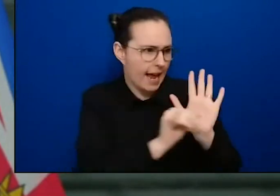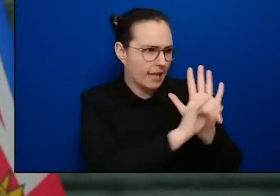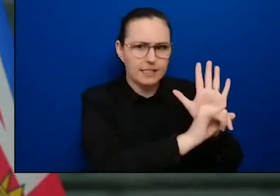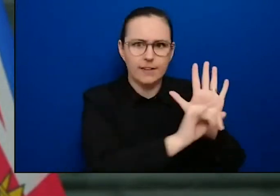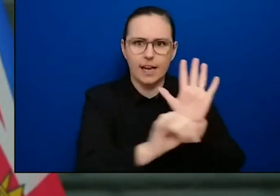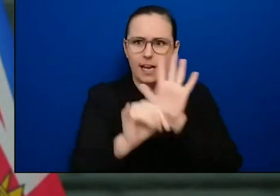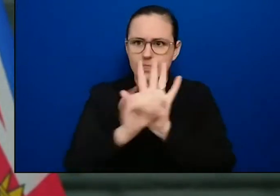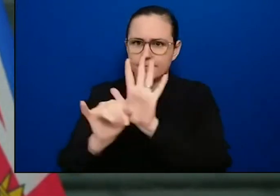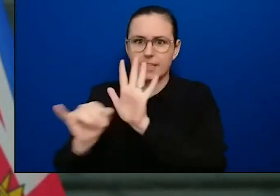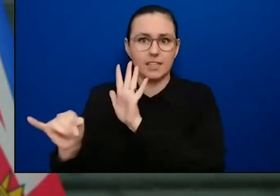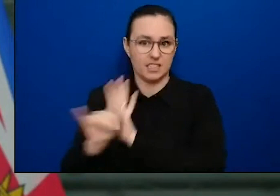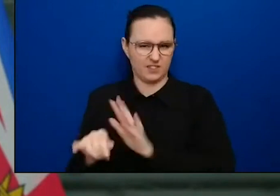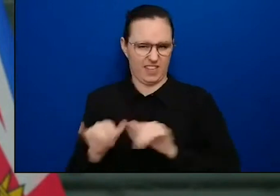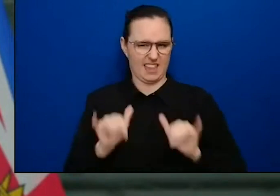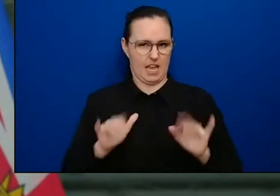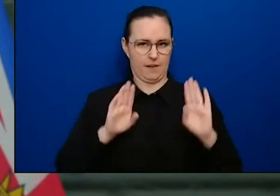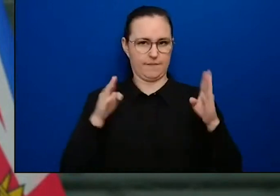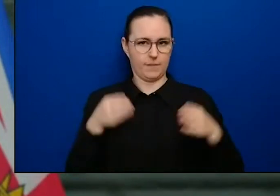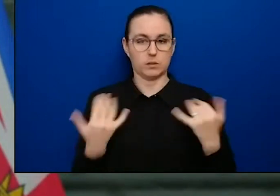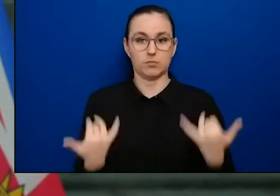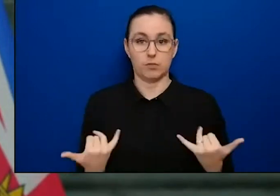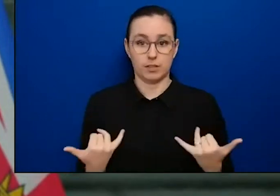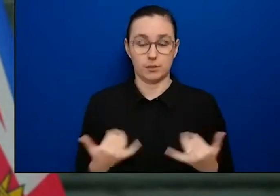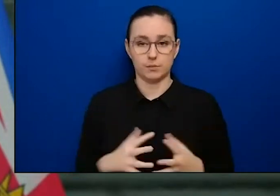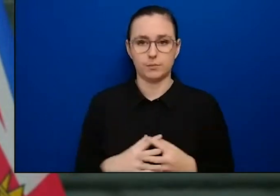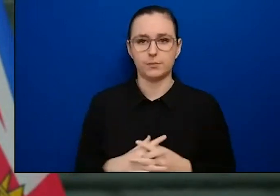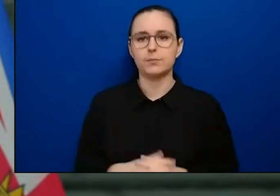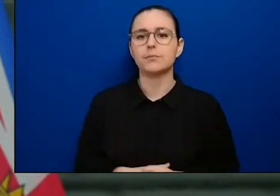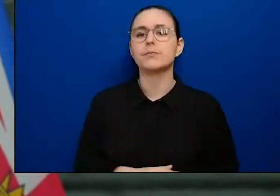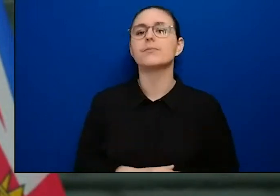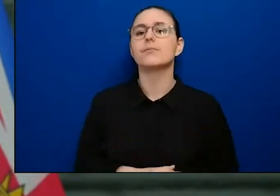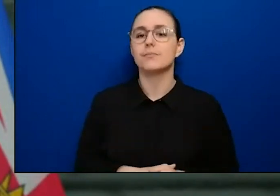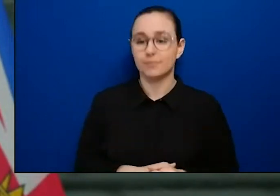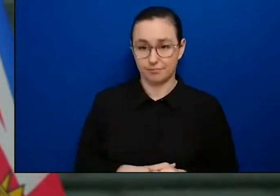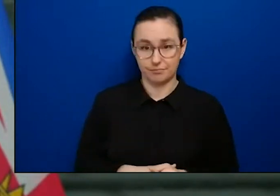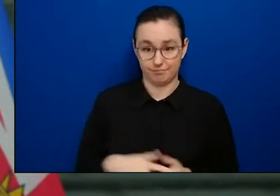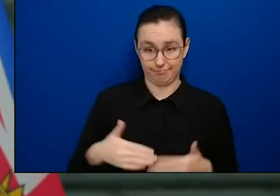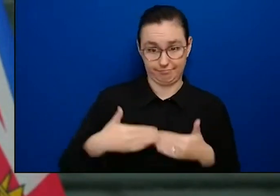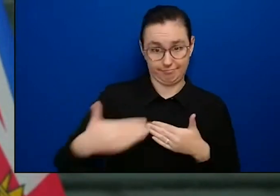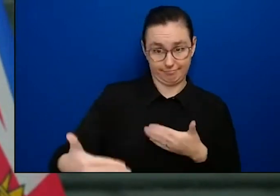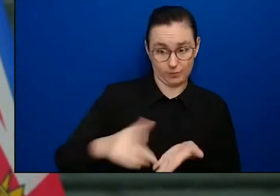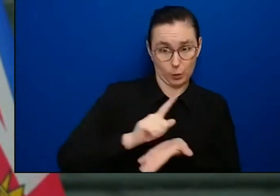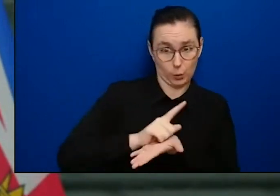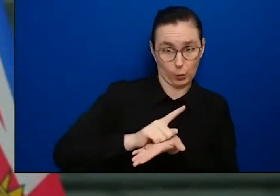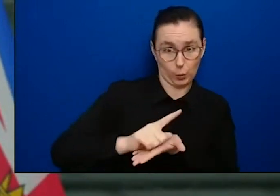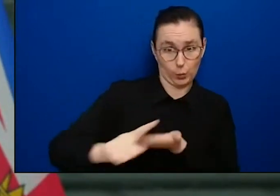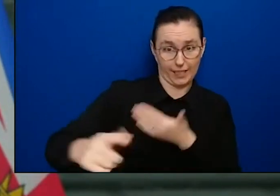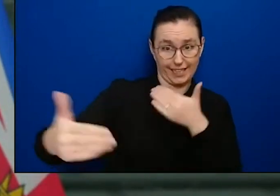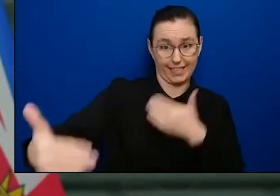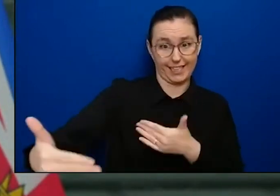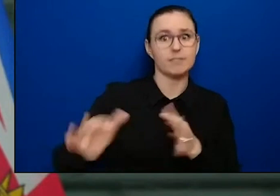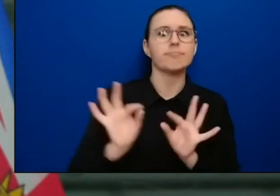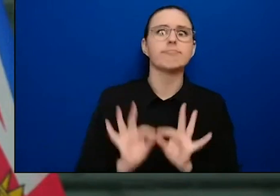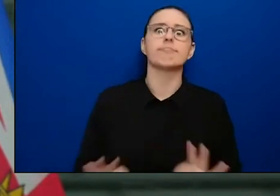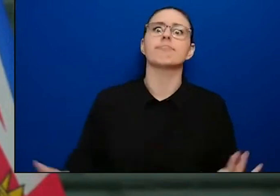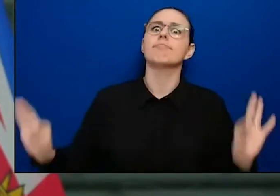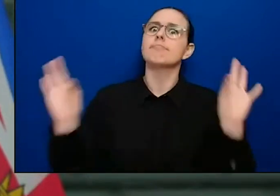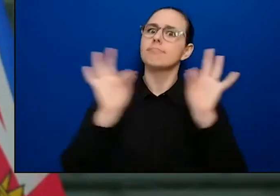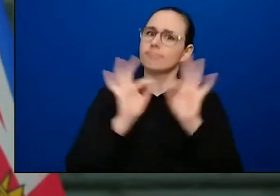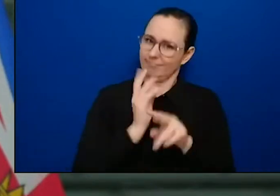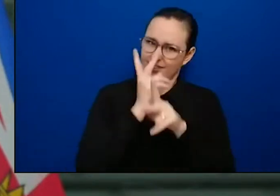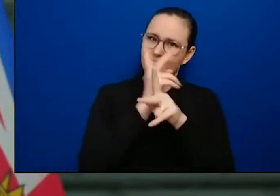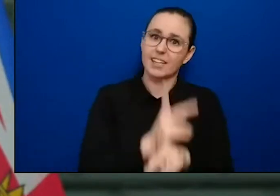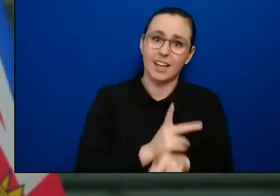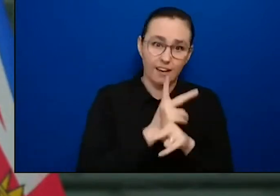and prudent action as we go through this next few weeks. Here in BC, we are fortunate that we already have many